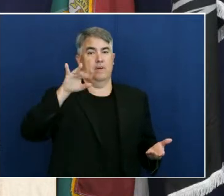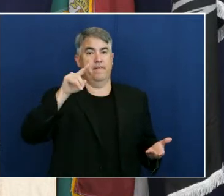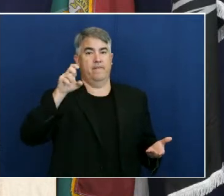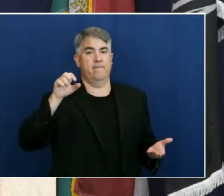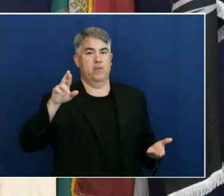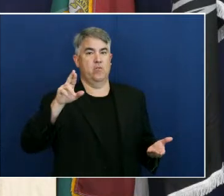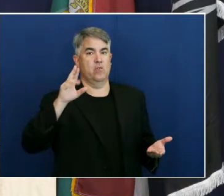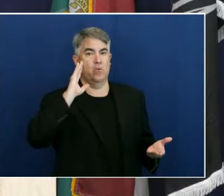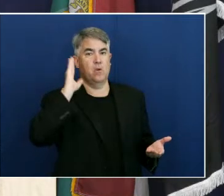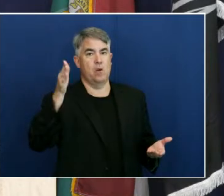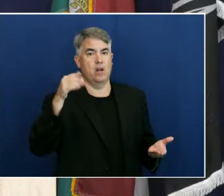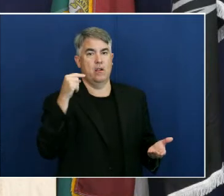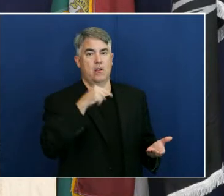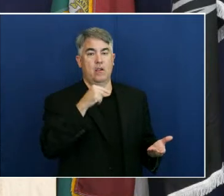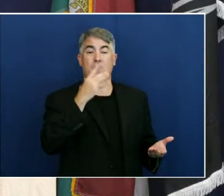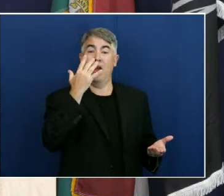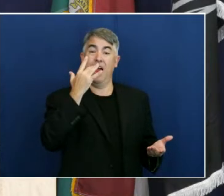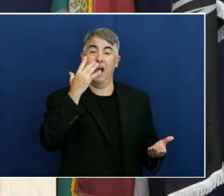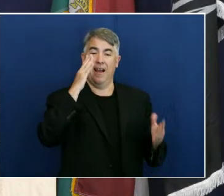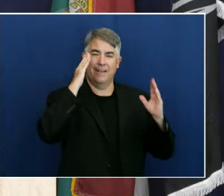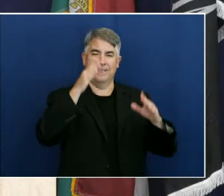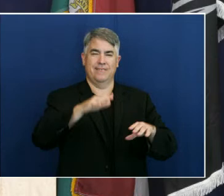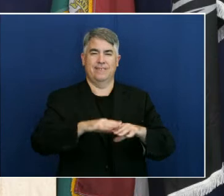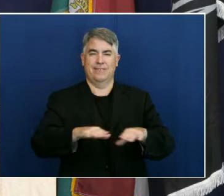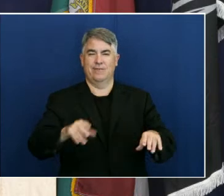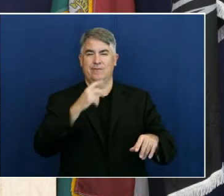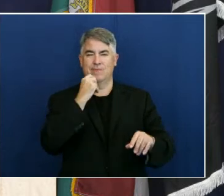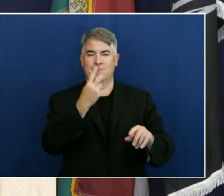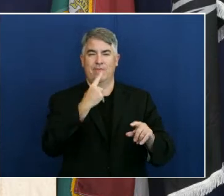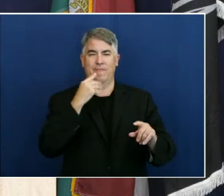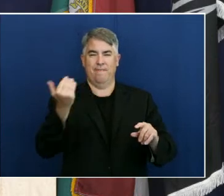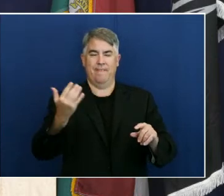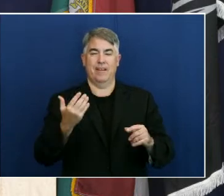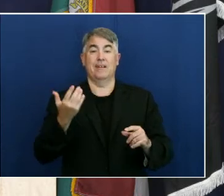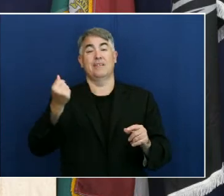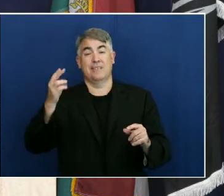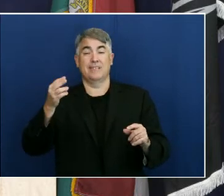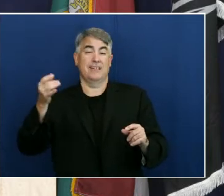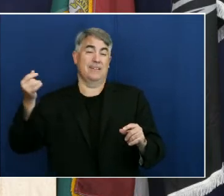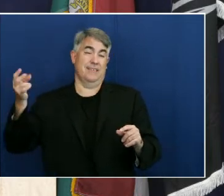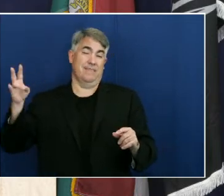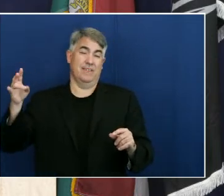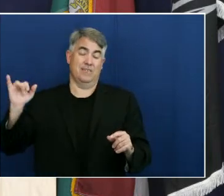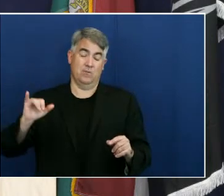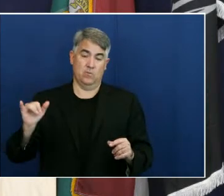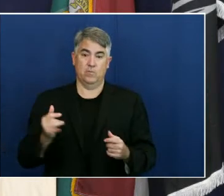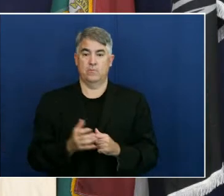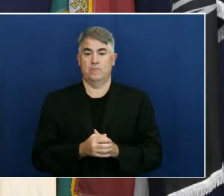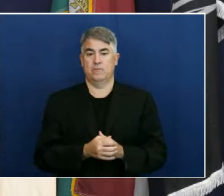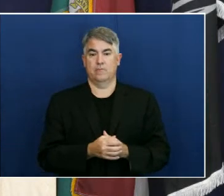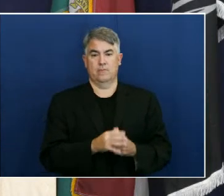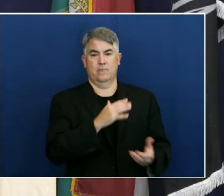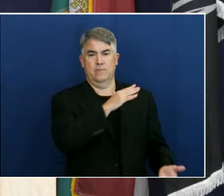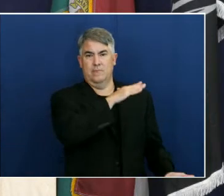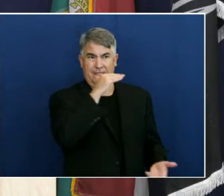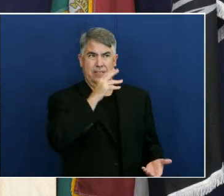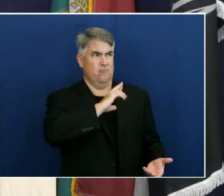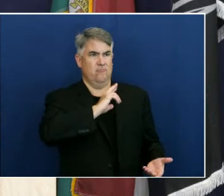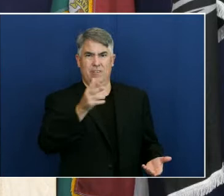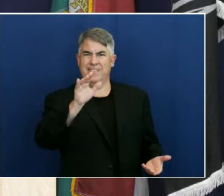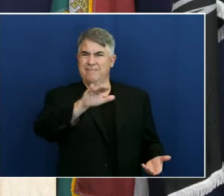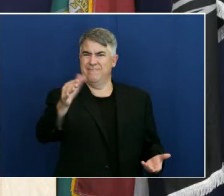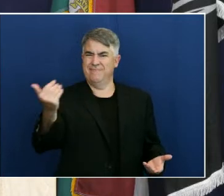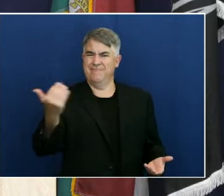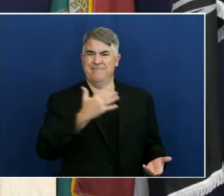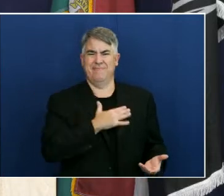move forward. And we have plenty of vaccines available at this point. So we want to reiterate and encourage anyone, if you have not been